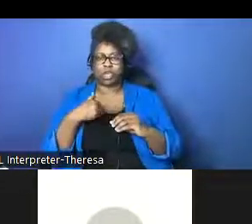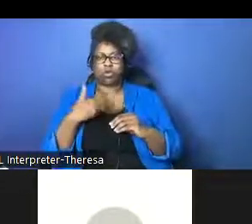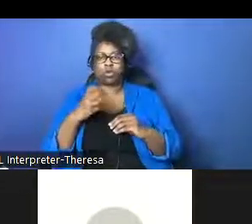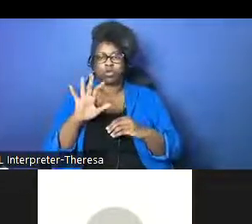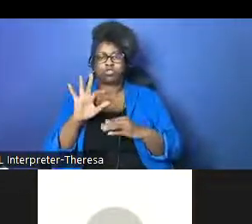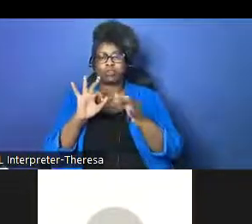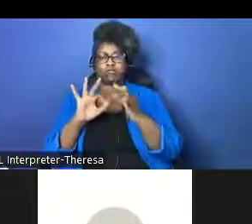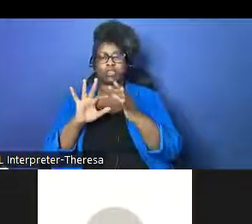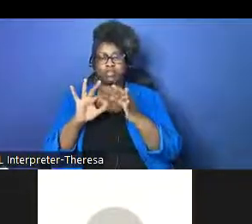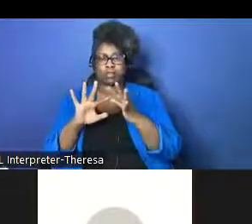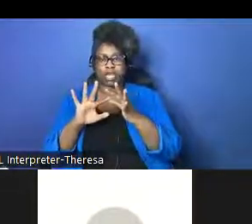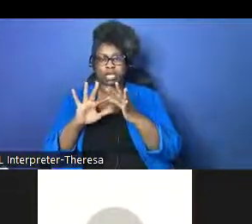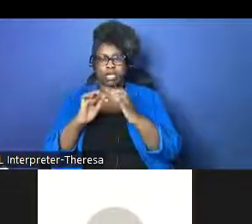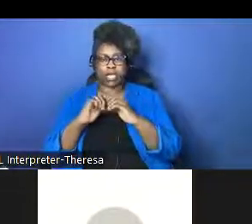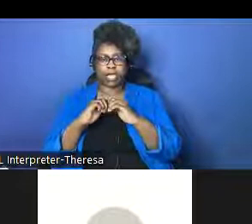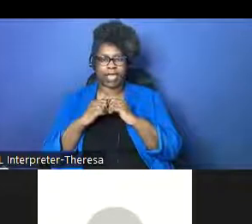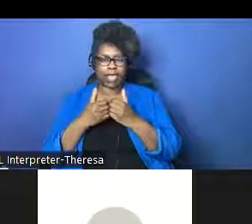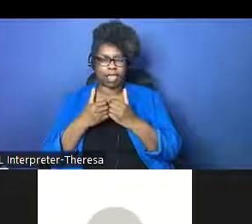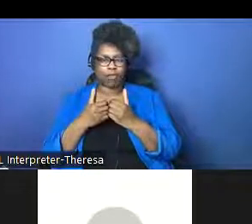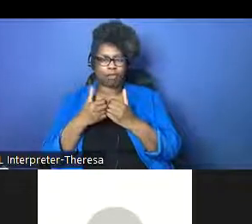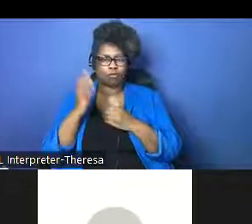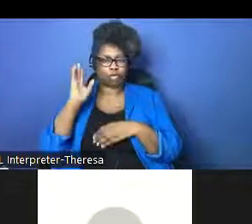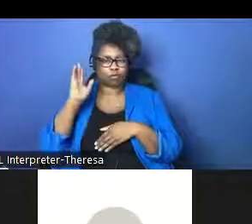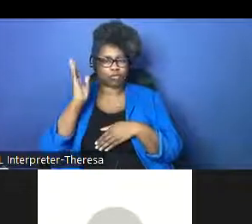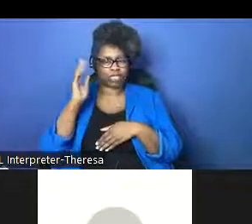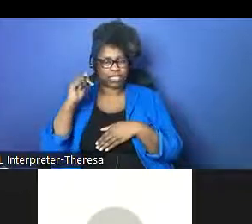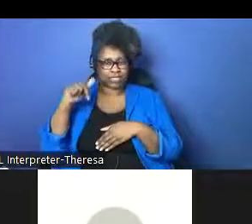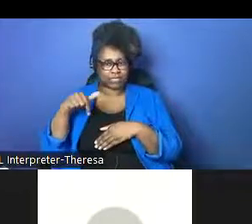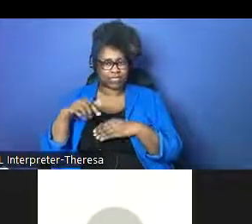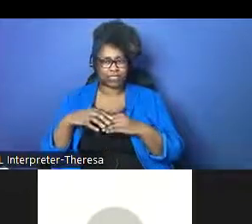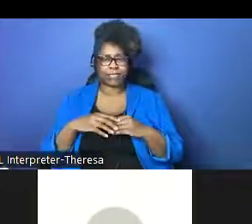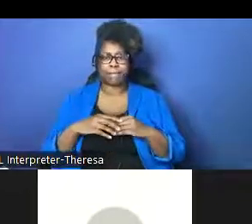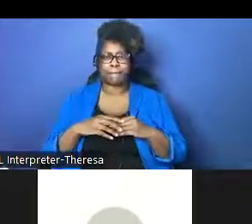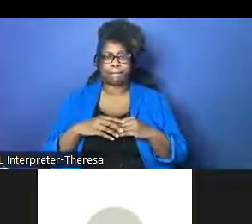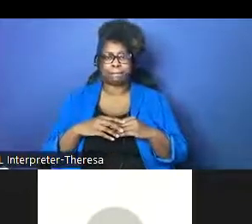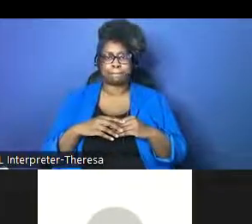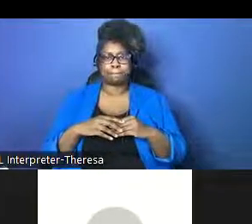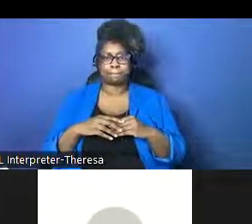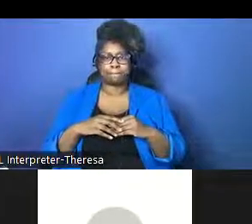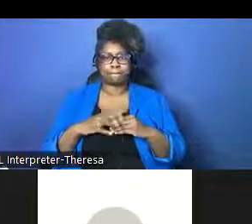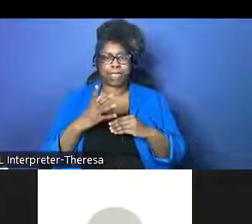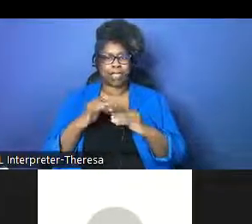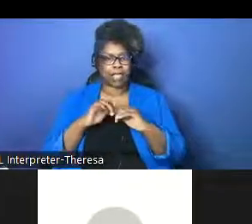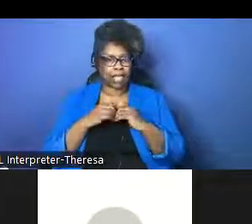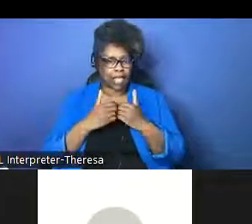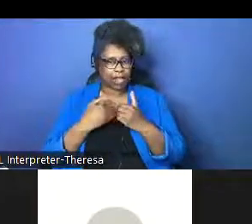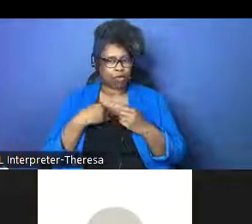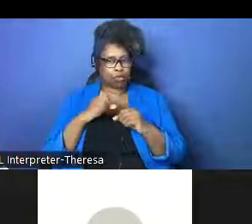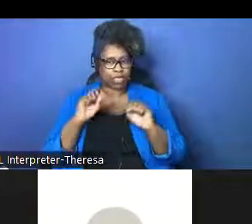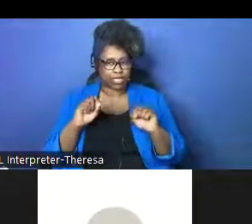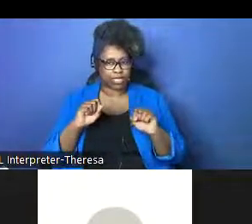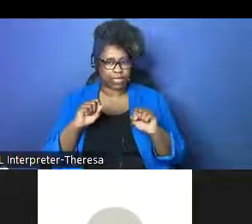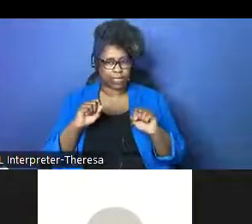feedback on how we've presented this and how we can make it